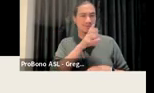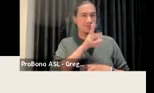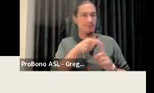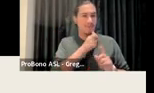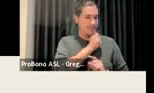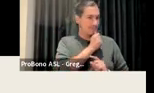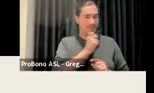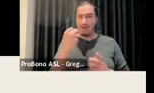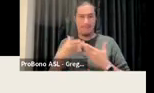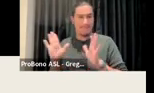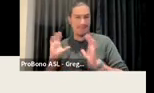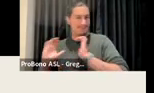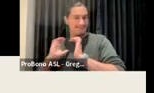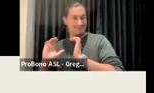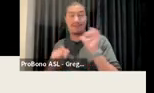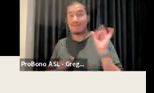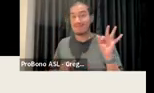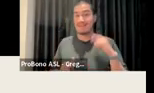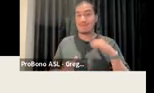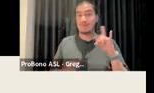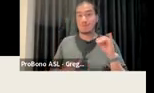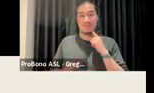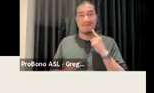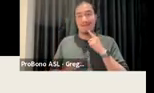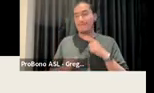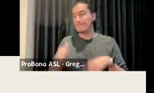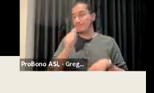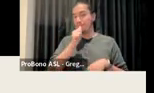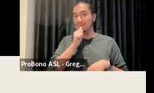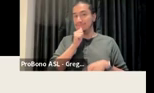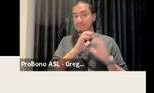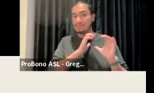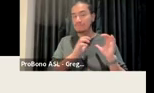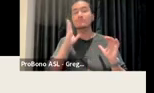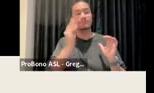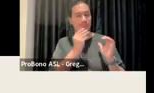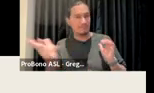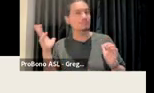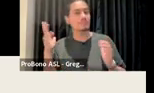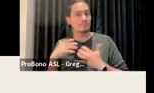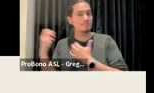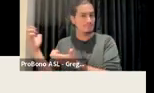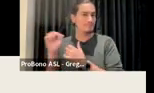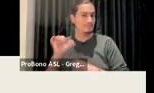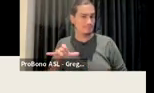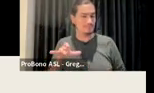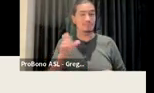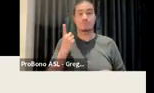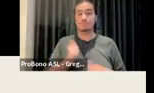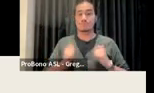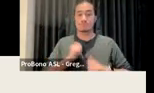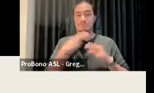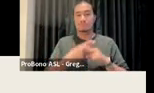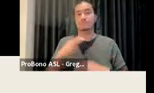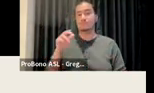public conversation. And if I do say this is a private conversation I'm having publicly, I let my audience know that. In a play of mine called Apologies,